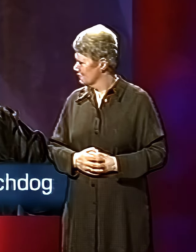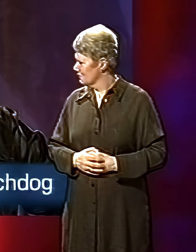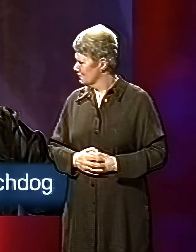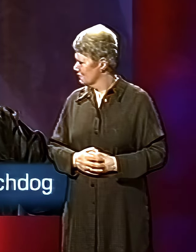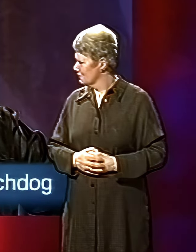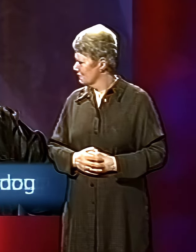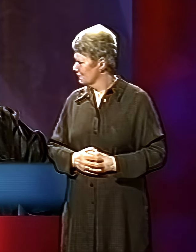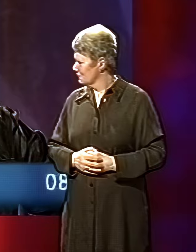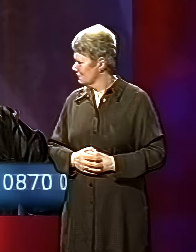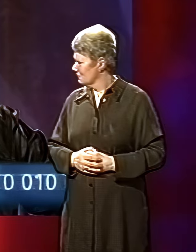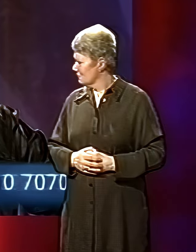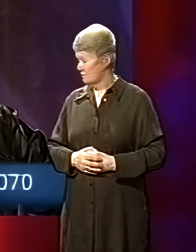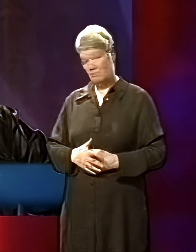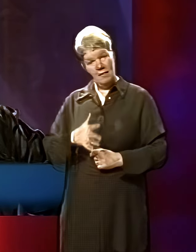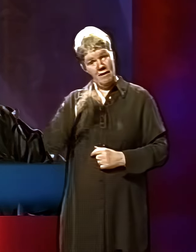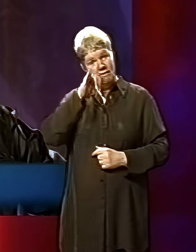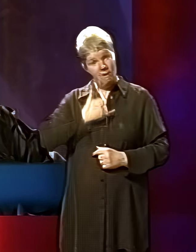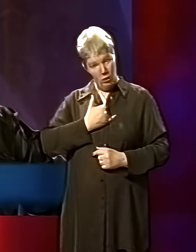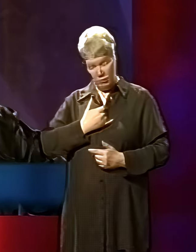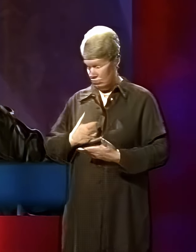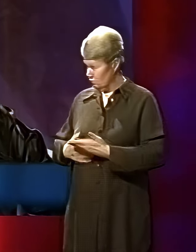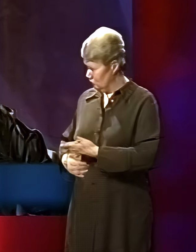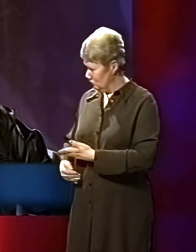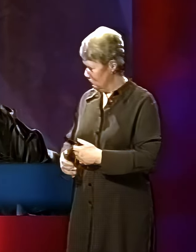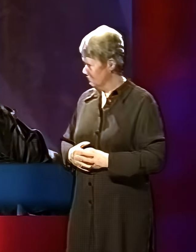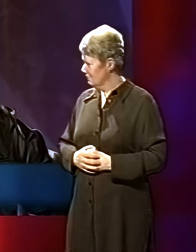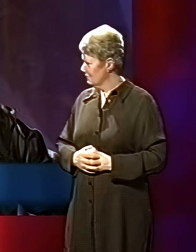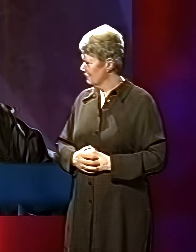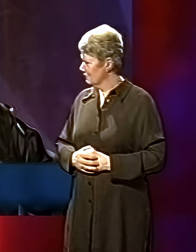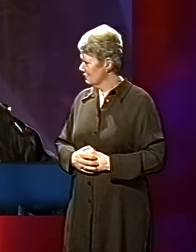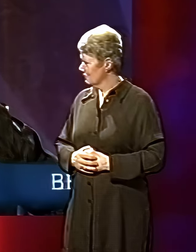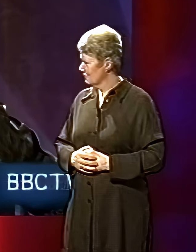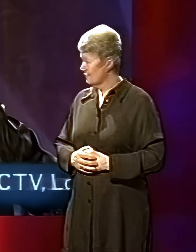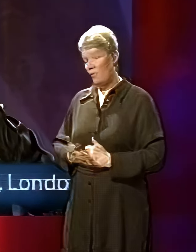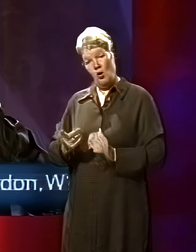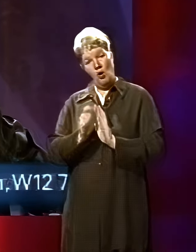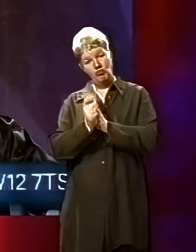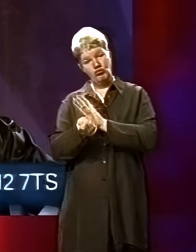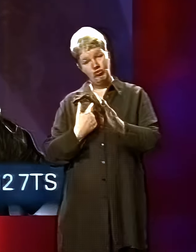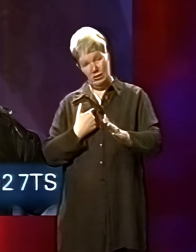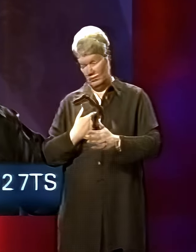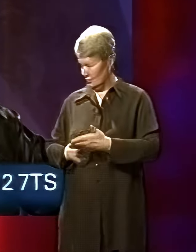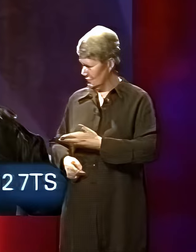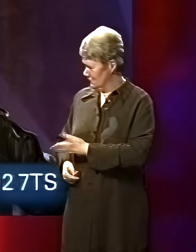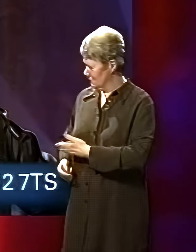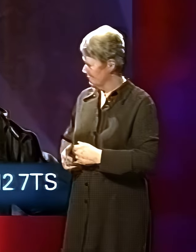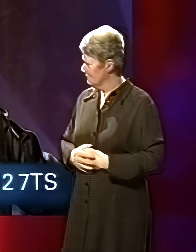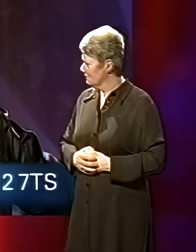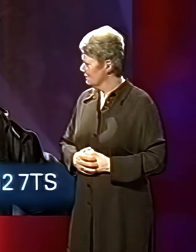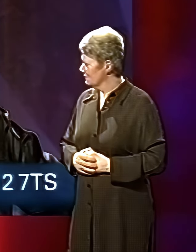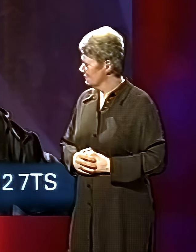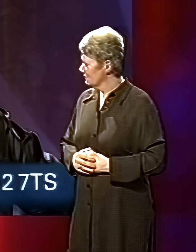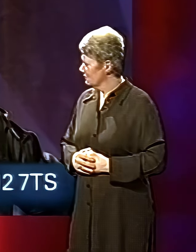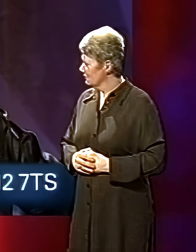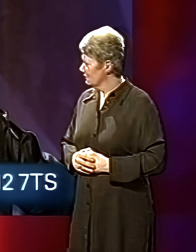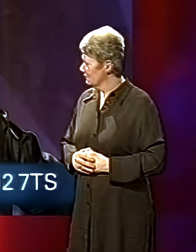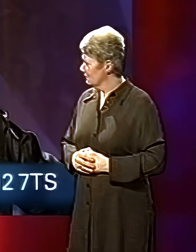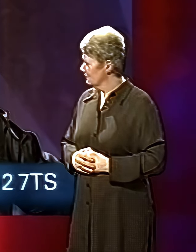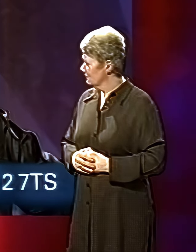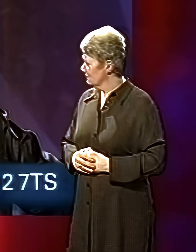www.bbc.co.uk/watchdog, call us at National Race on 0870 010 7070, or write to us at Watchdog, BBC TV,